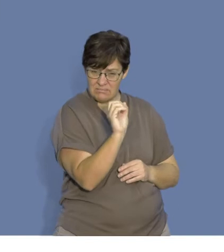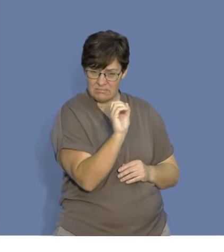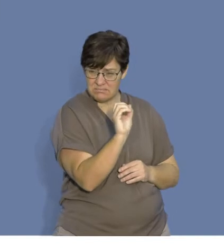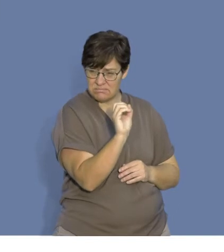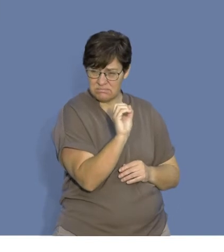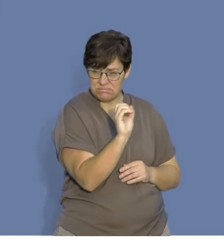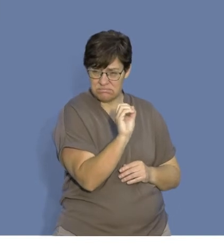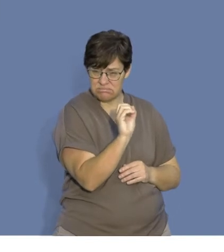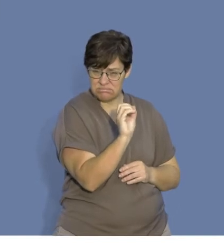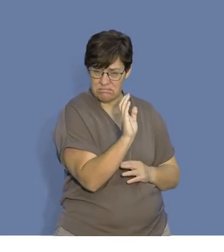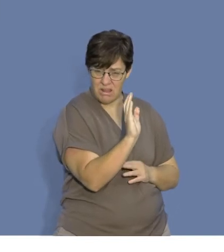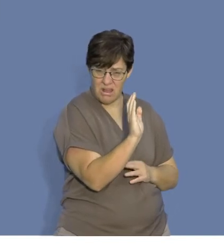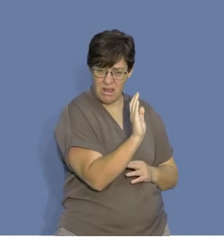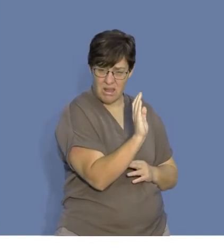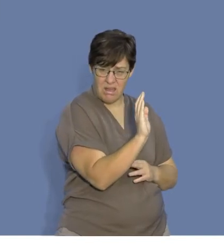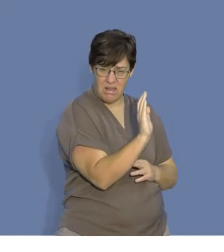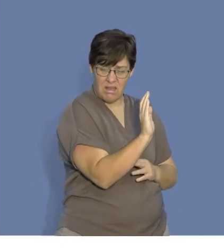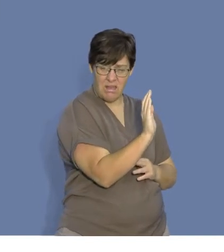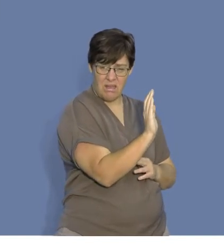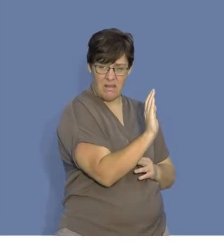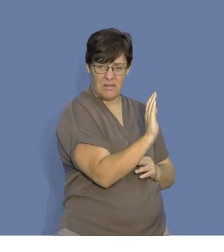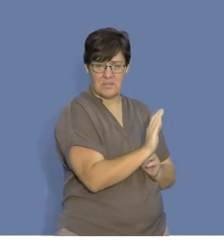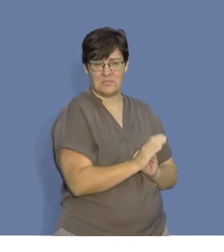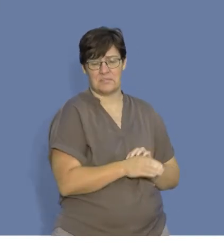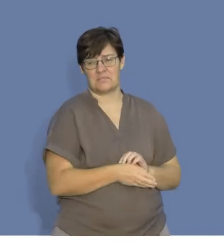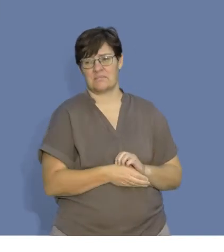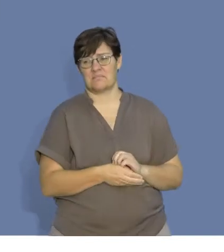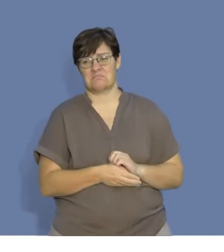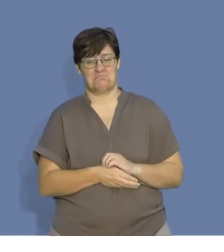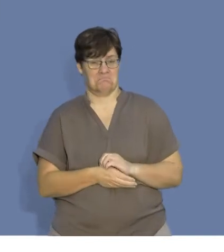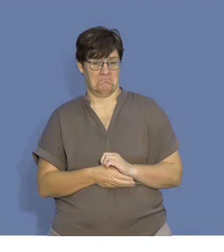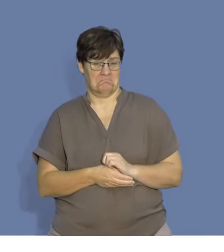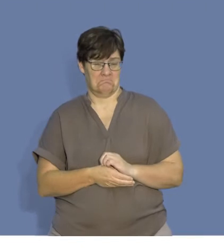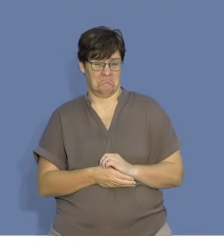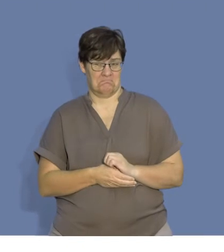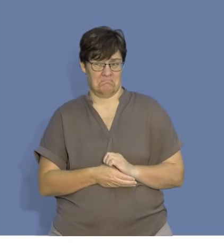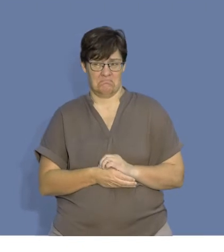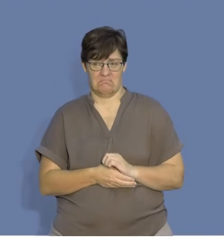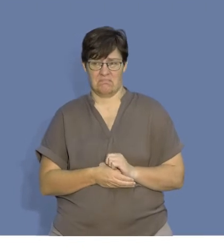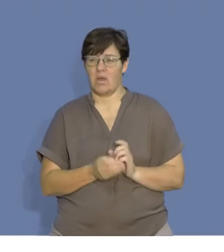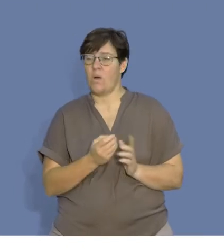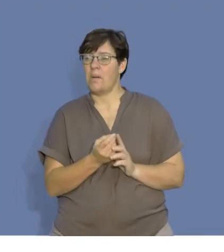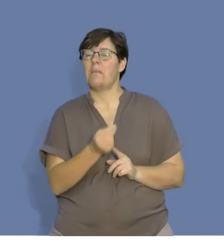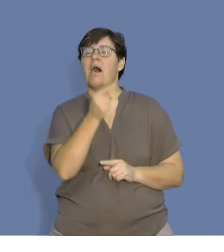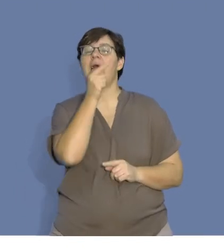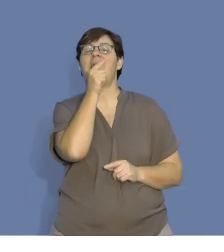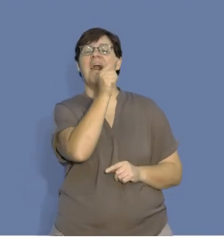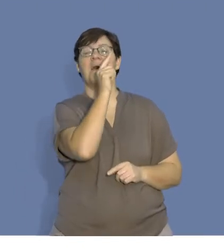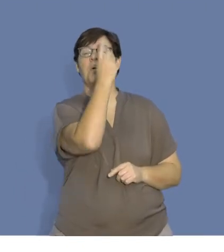A little bit further, a little bit further. Let's see. Ooh, we can actually get there. Ooh, look at